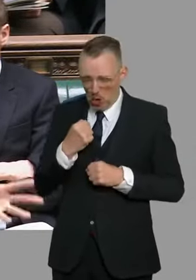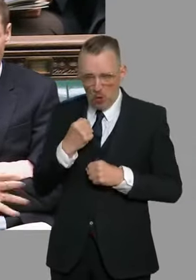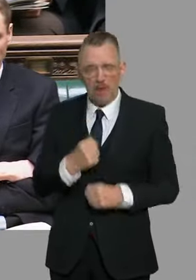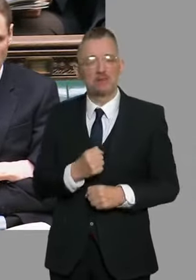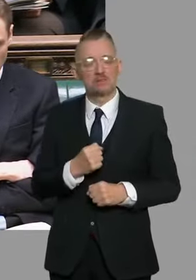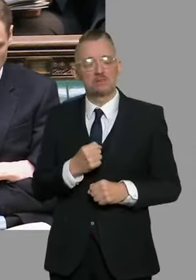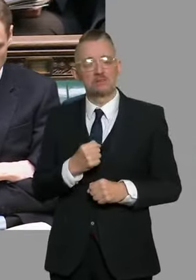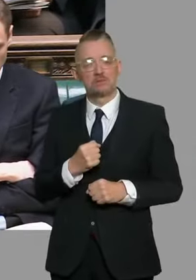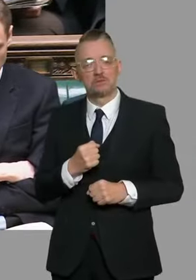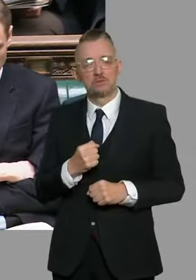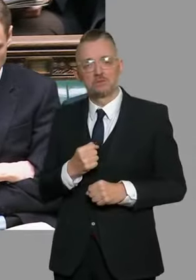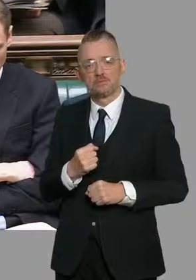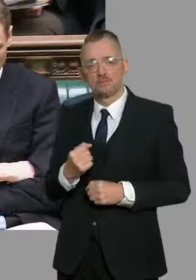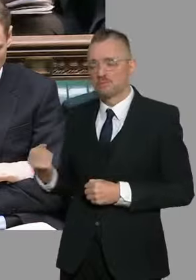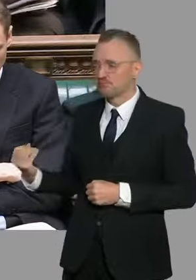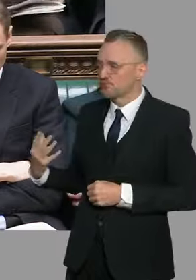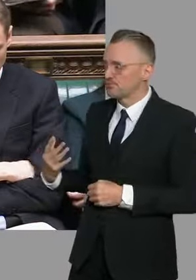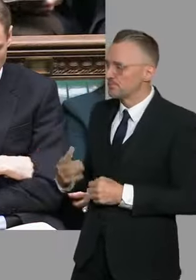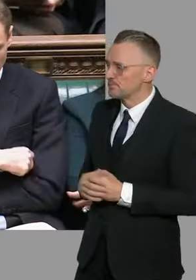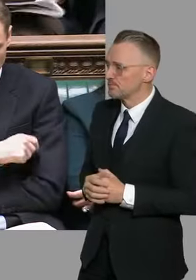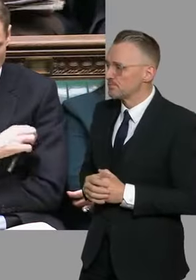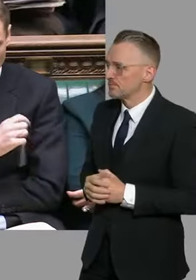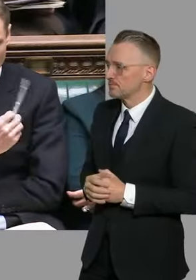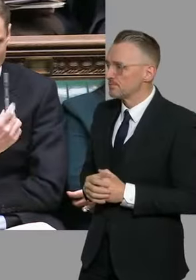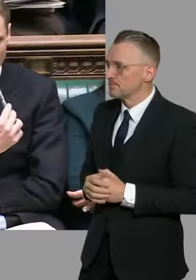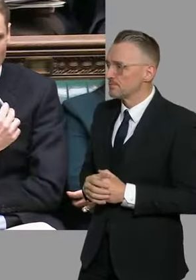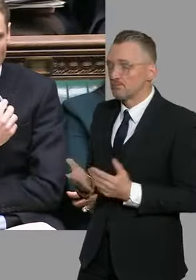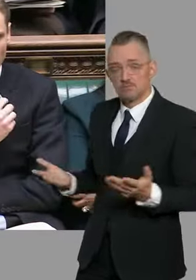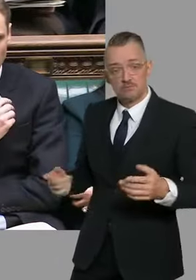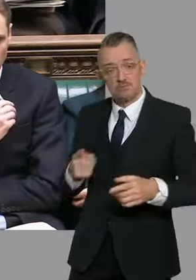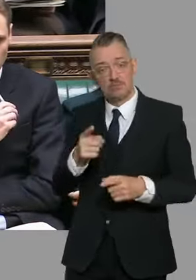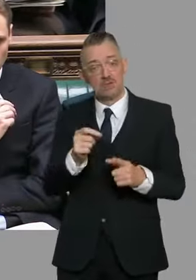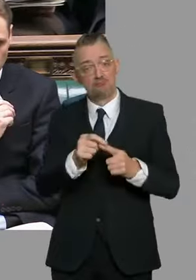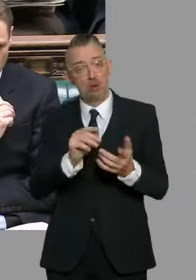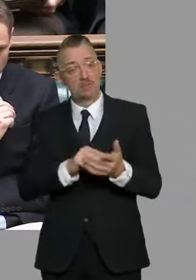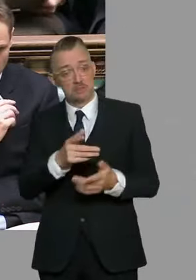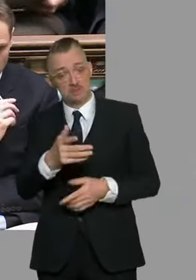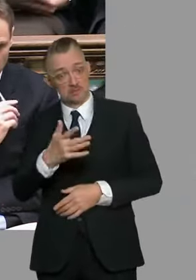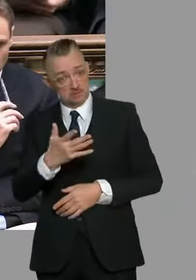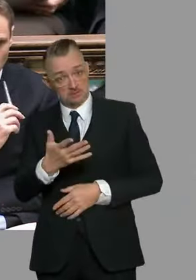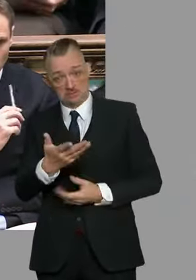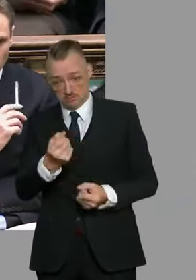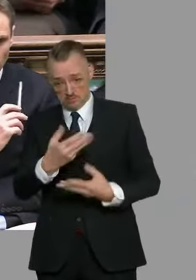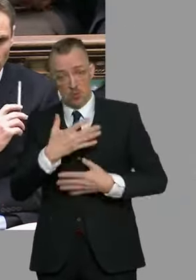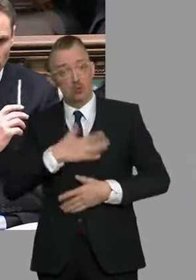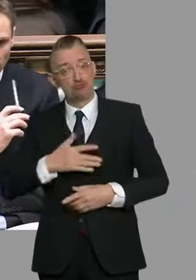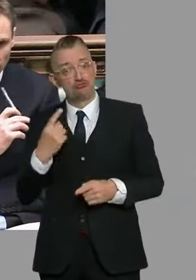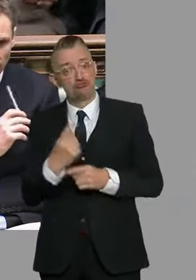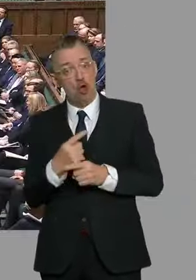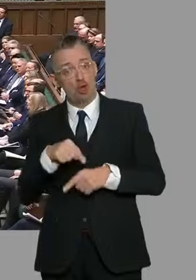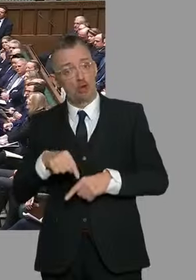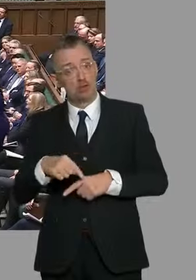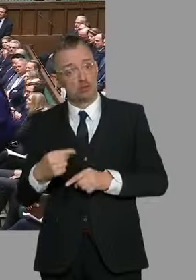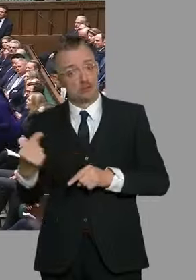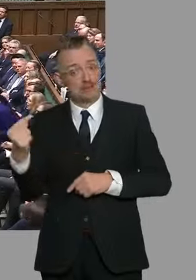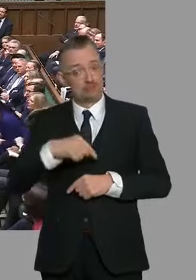Speaker, the Prime Minister says he wants to talk about immigration. I have committed to a cap on migration. Why won't he?